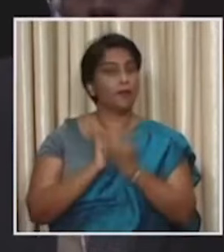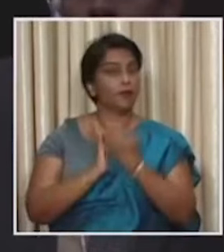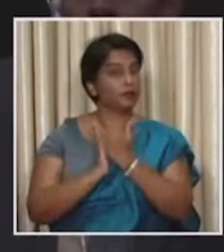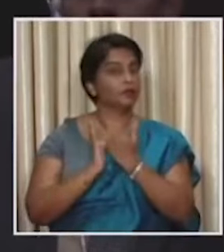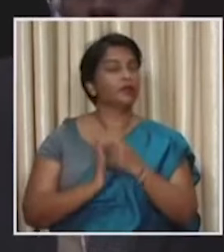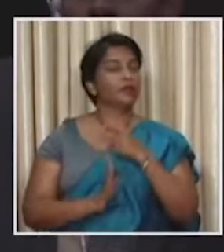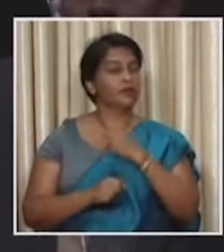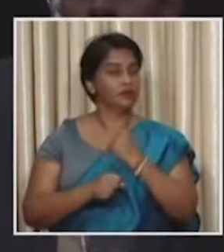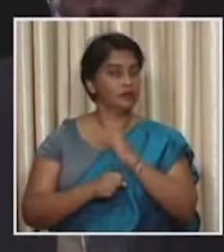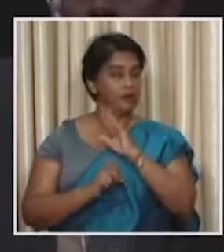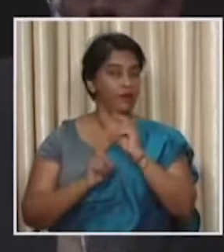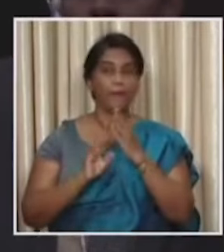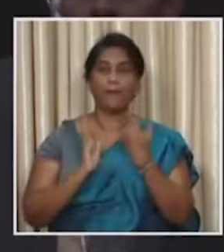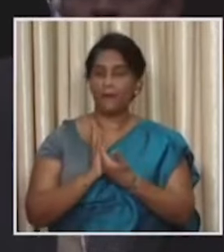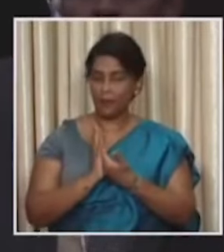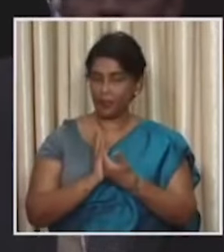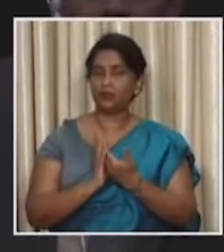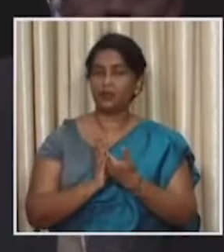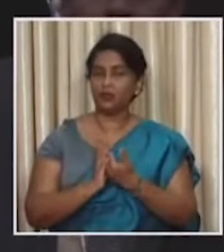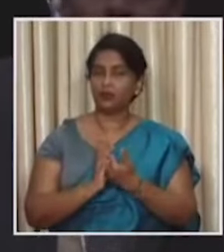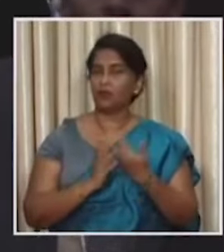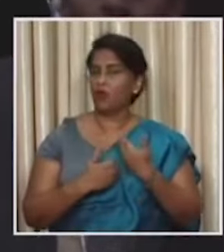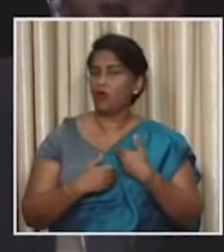is, "We will not allow